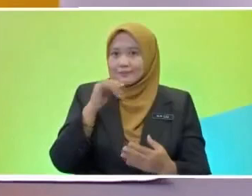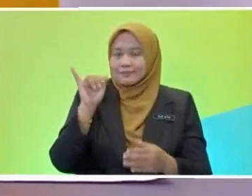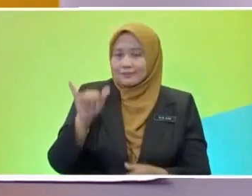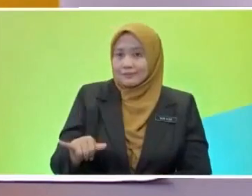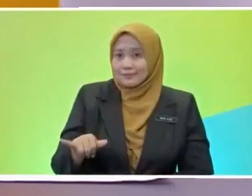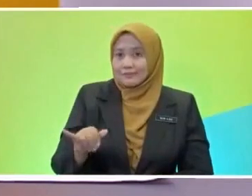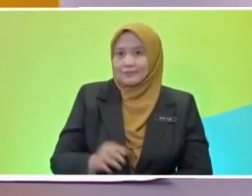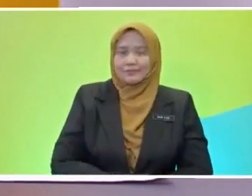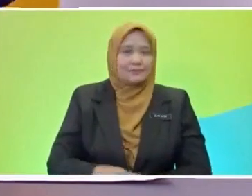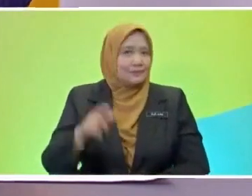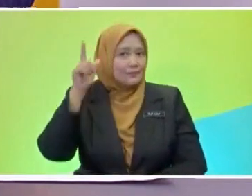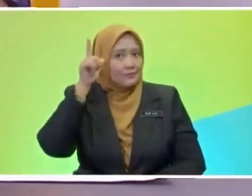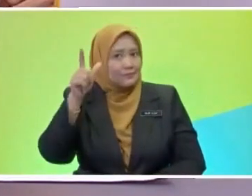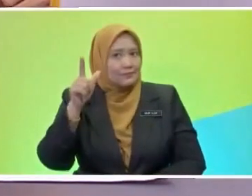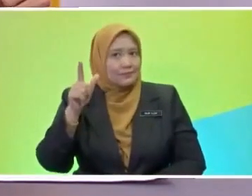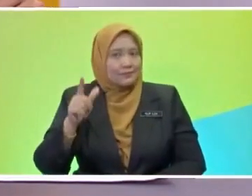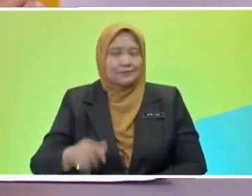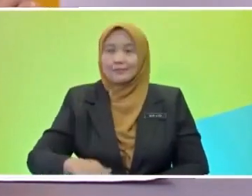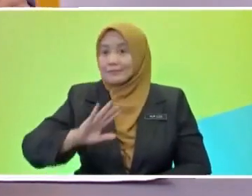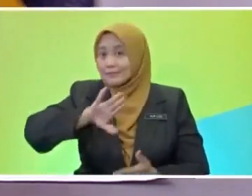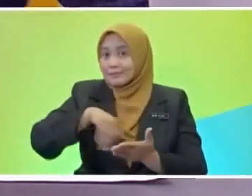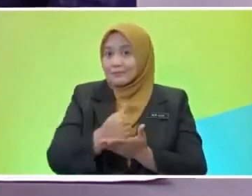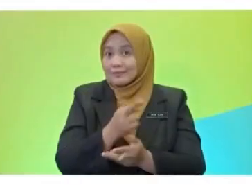Are you ready for today's lesson? If you are ready, give me a thumbs up.